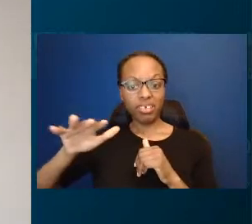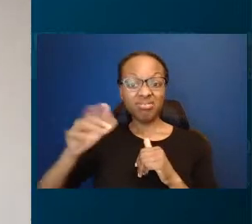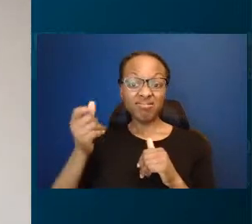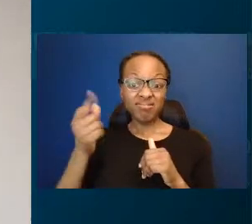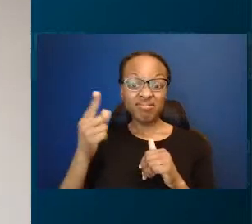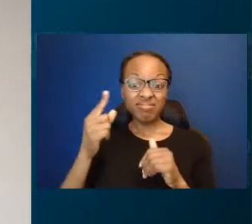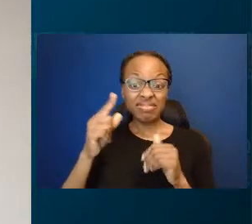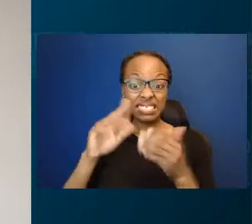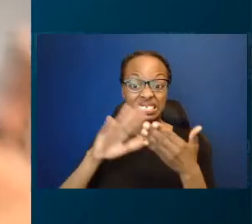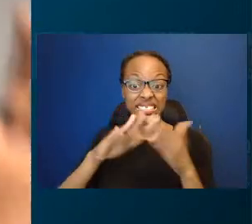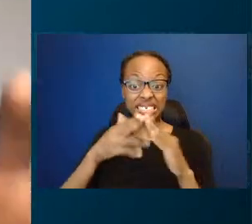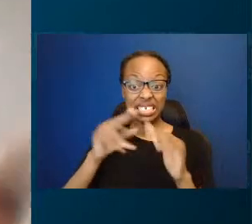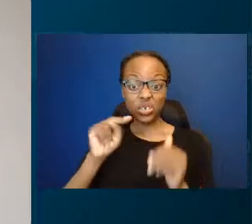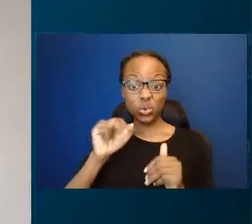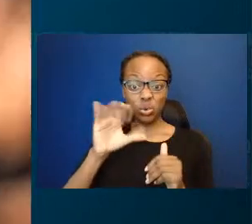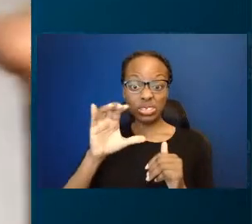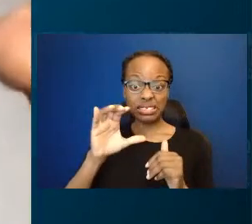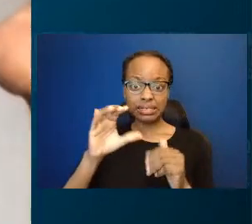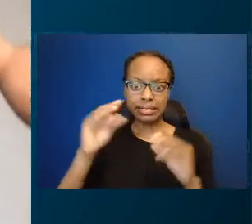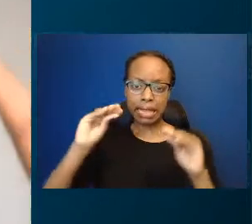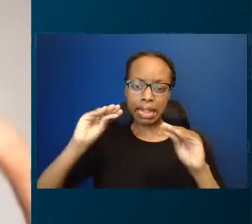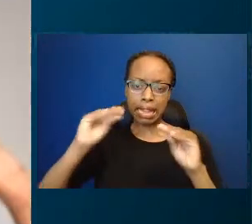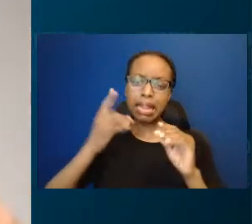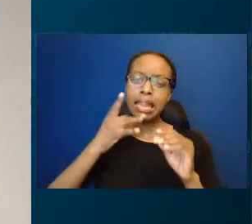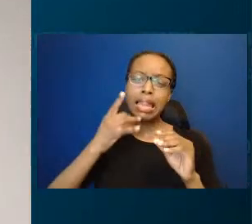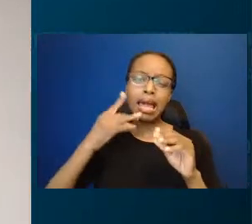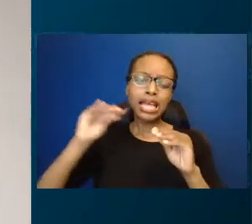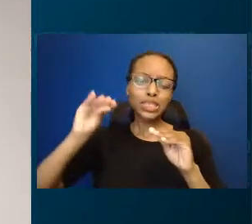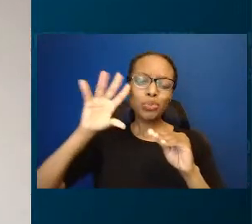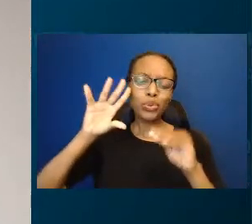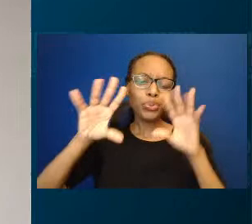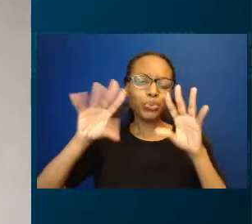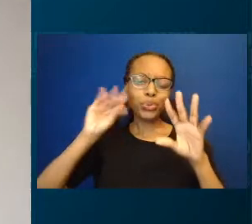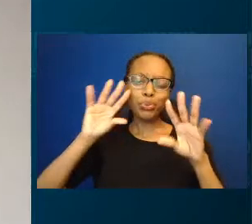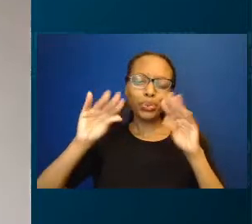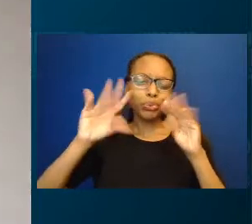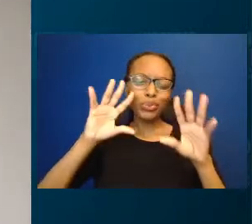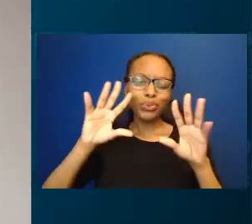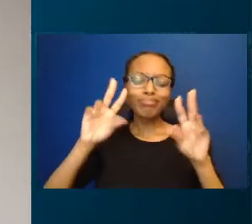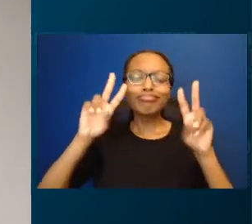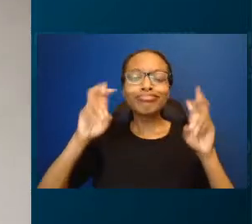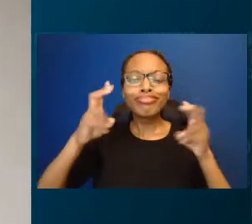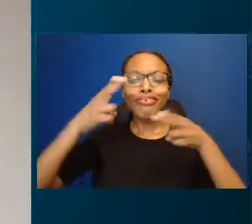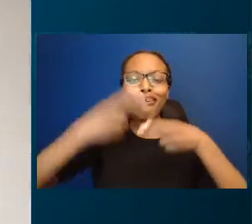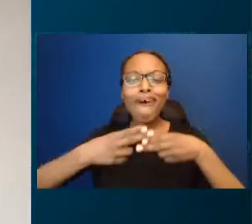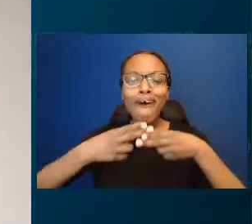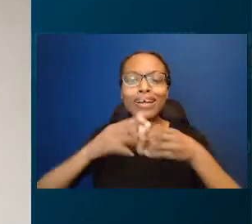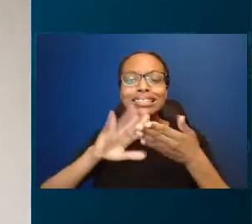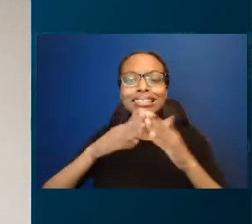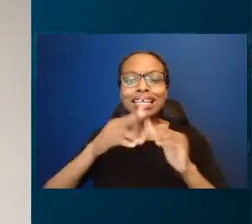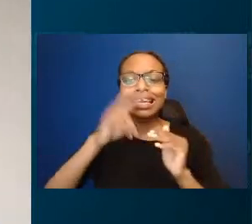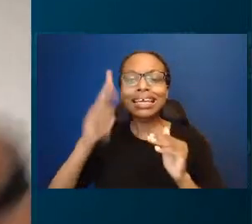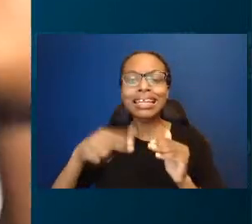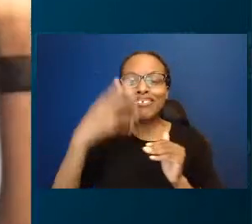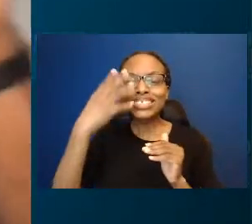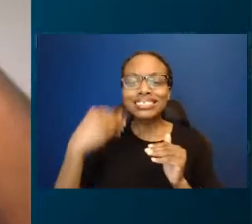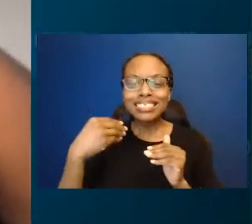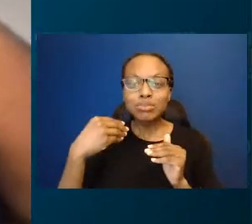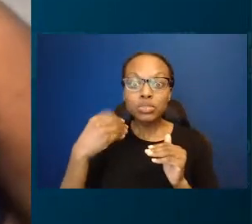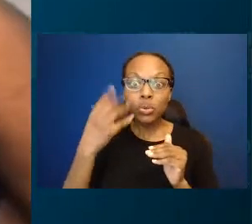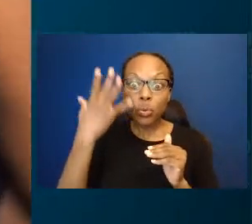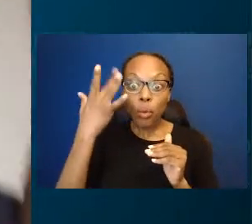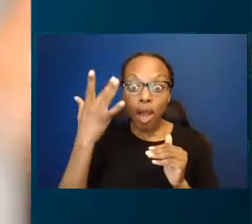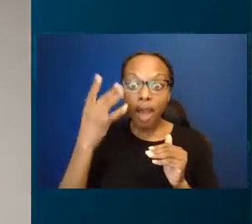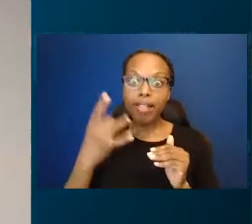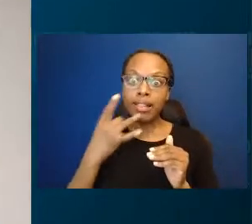the world, right? The city that never sleeps because lights are always on, right? Because we have so much light pollution, and light just kind